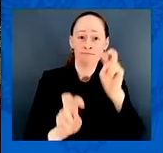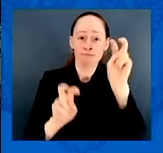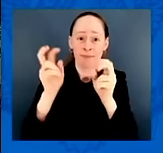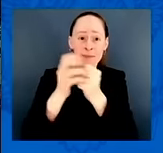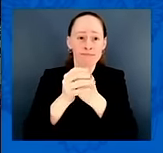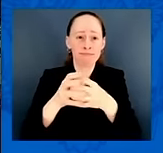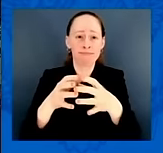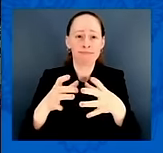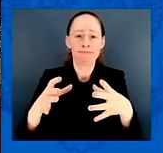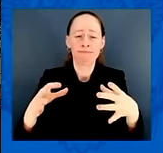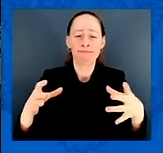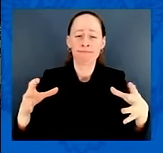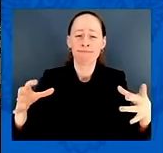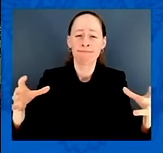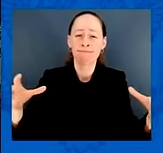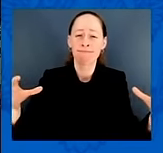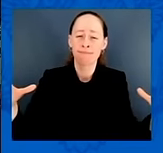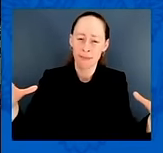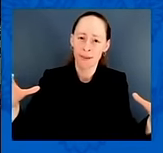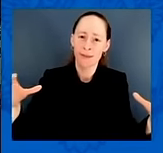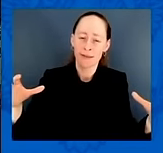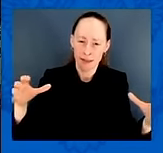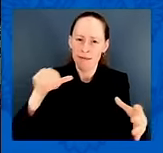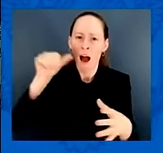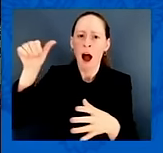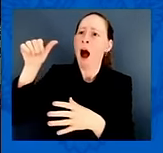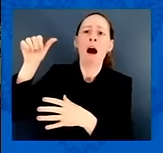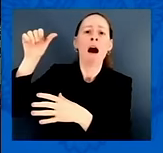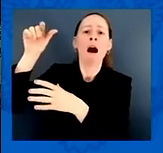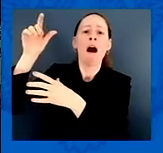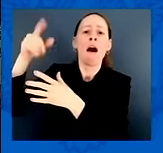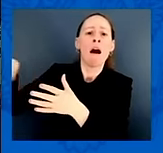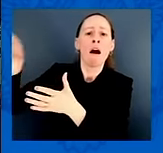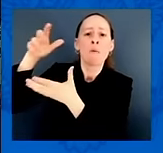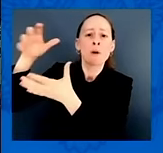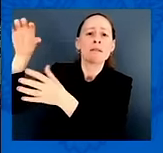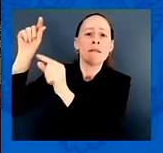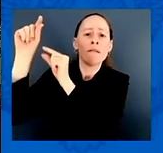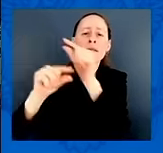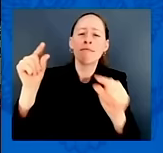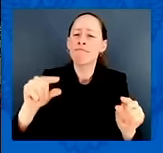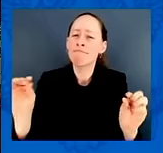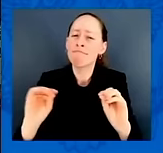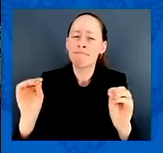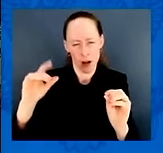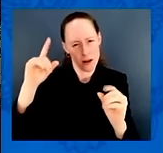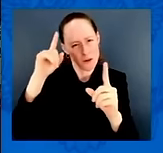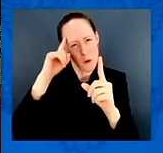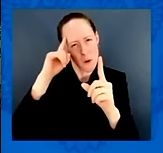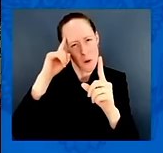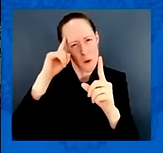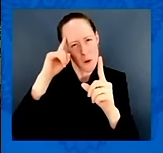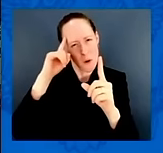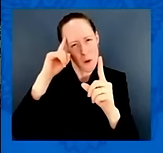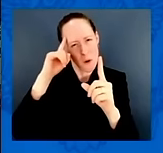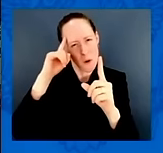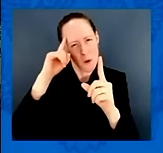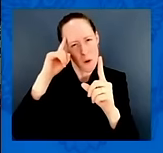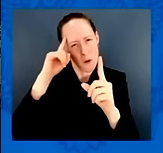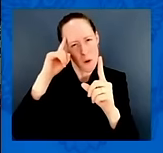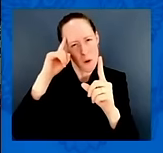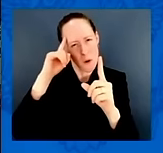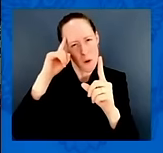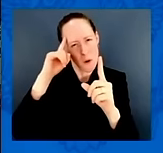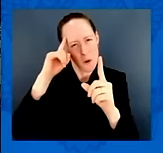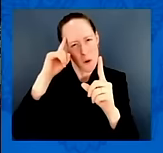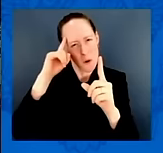To make sure everyone has a fair shot, we leave no one behind. The pandemic no longer... No one behind except the babies